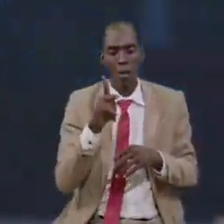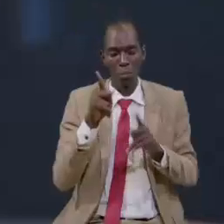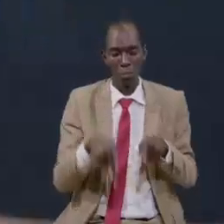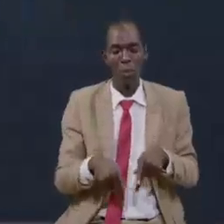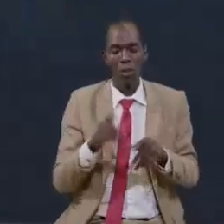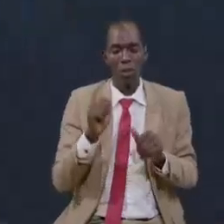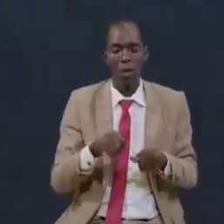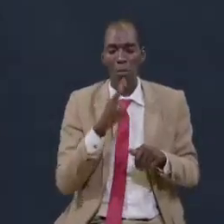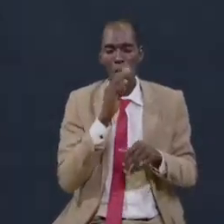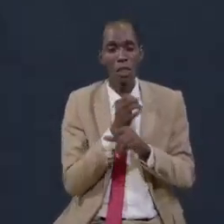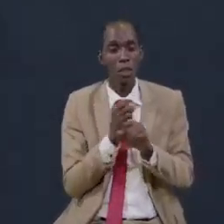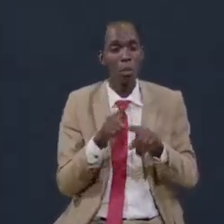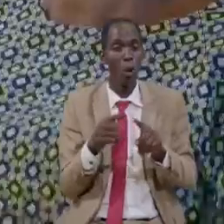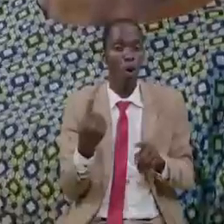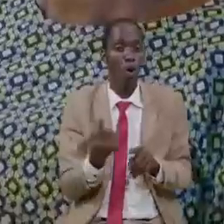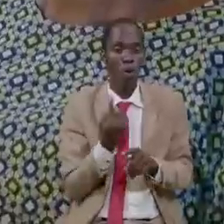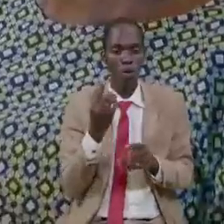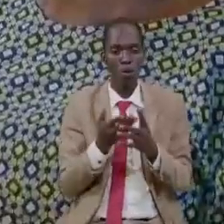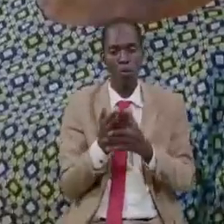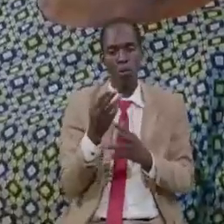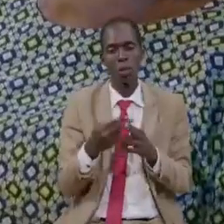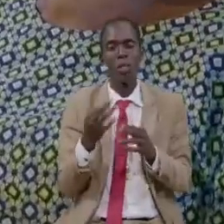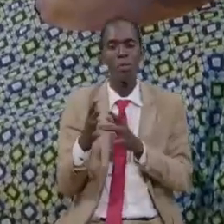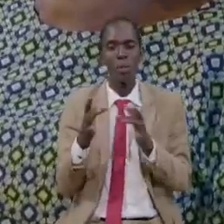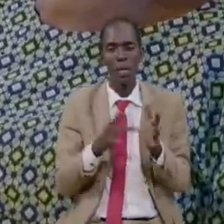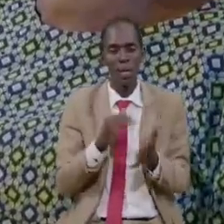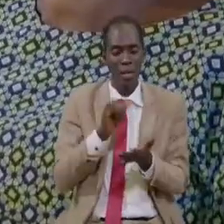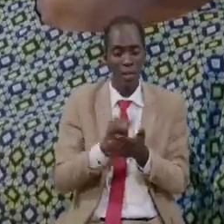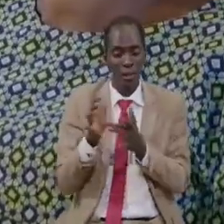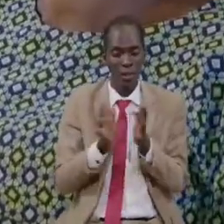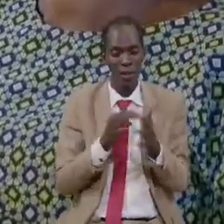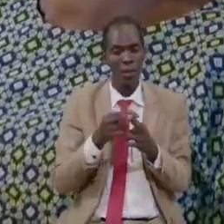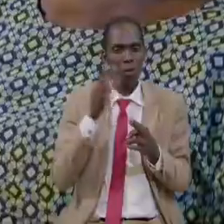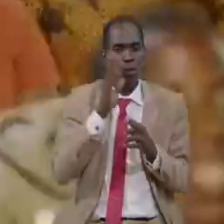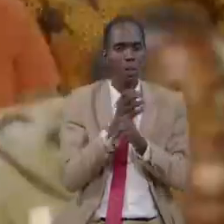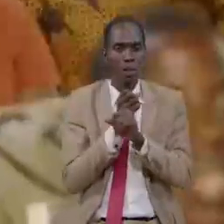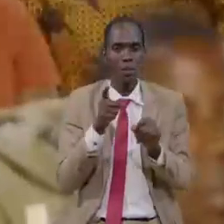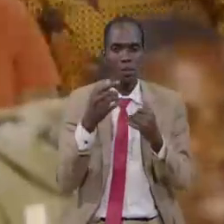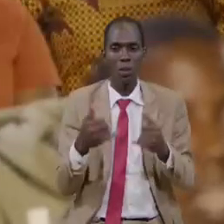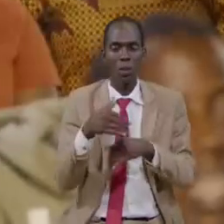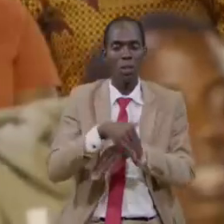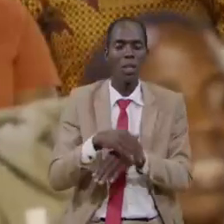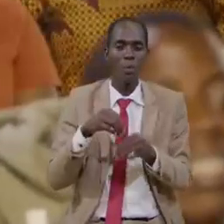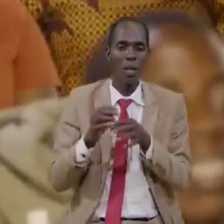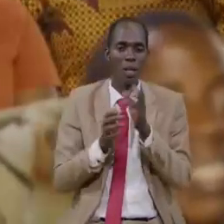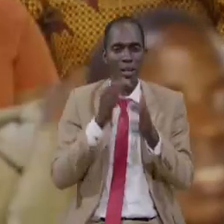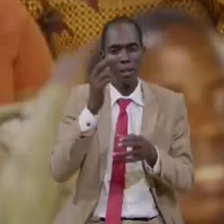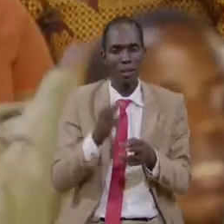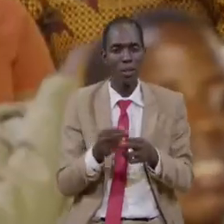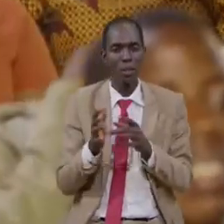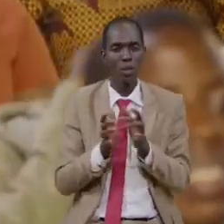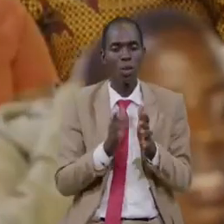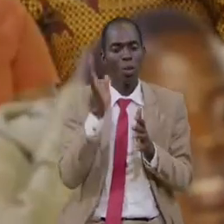Jesus. That Jesus will save you tonight. He'll set you free tonight. If we just